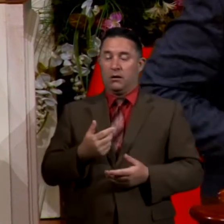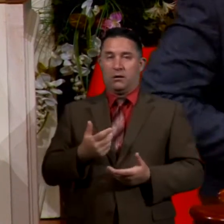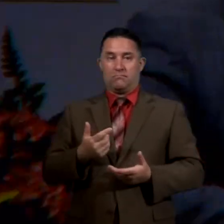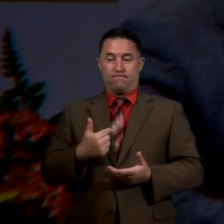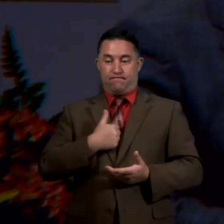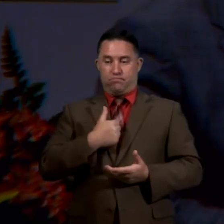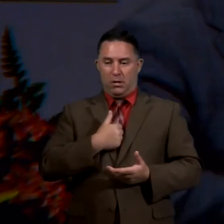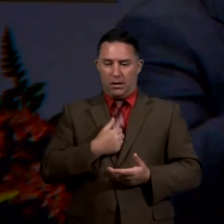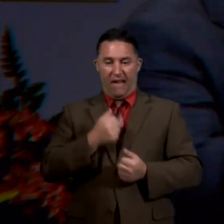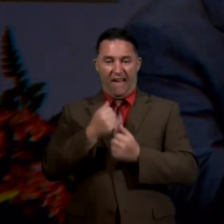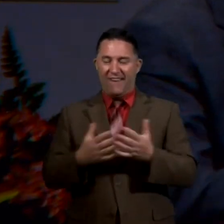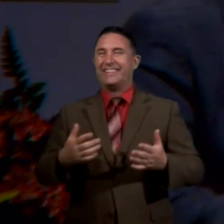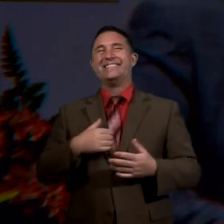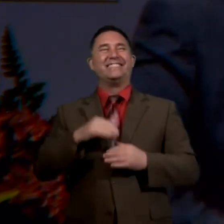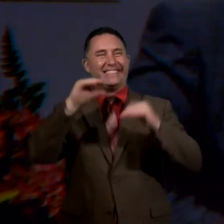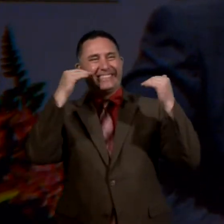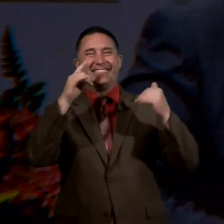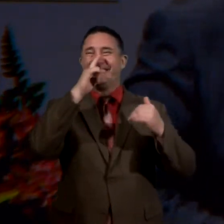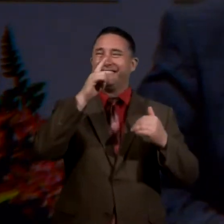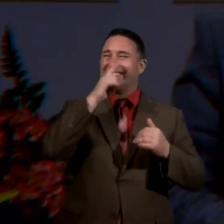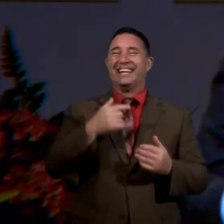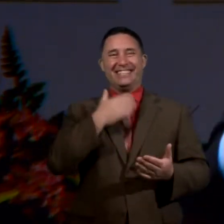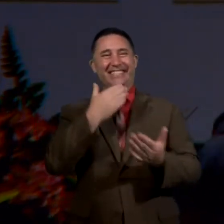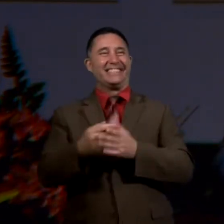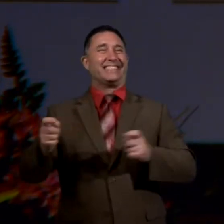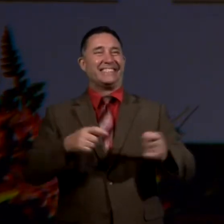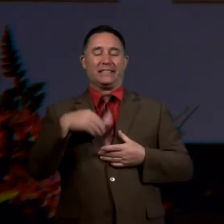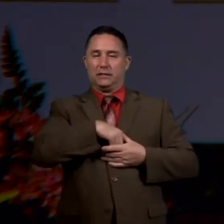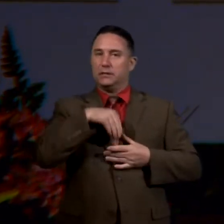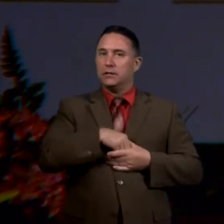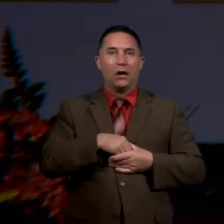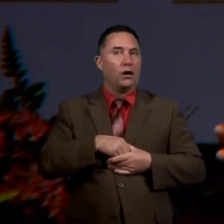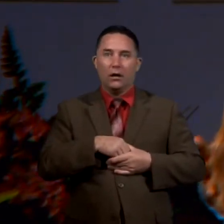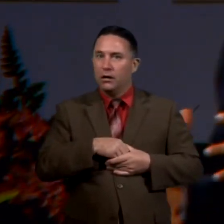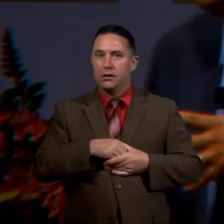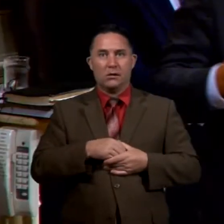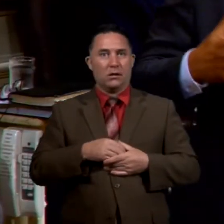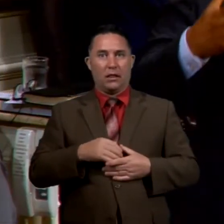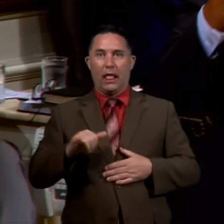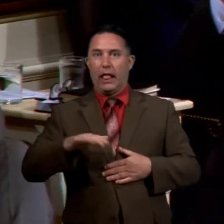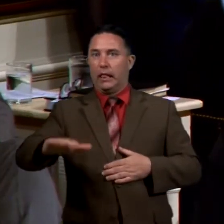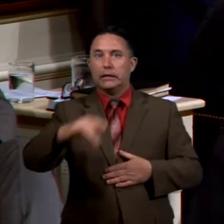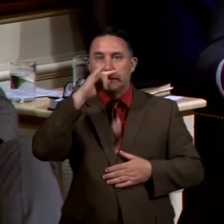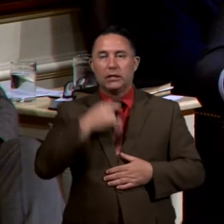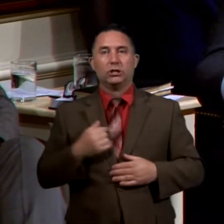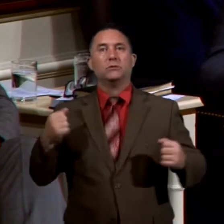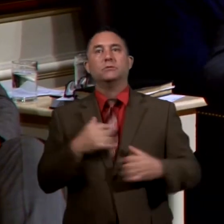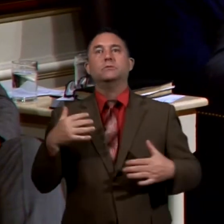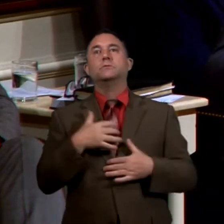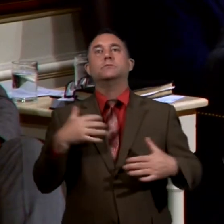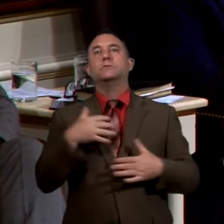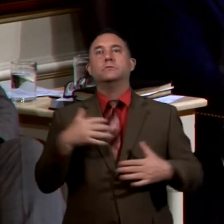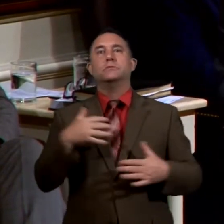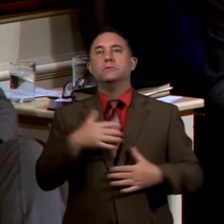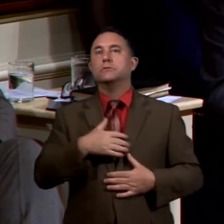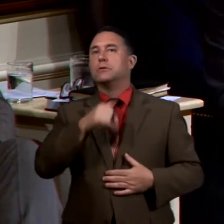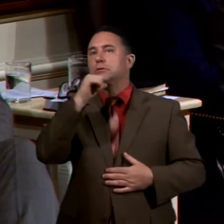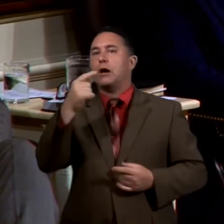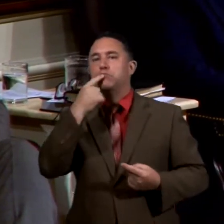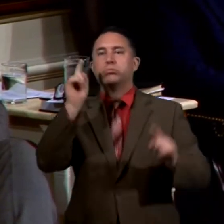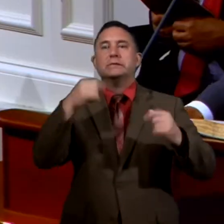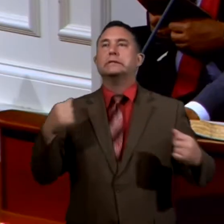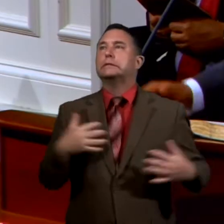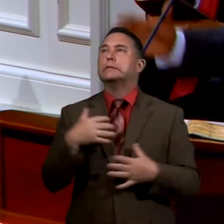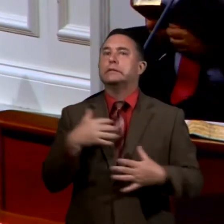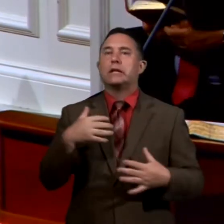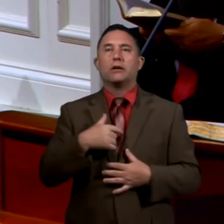of, I got everything, I'm good, I'm in control. But it was inside me, just this little kid, scared to death that I would not make it. Scared